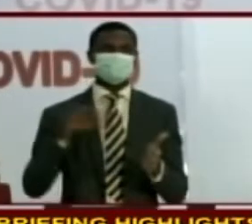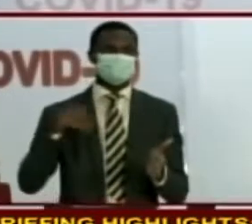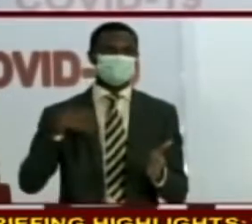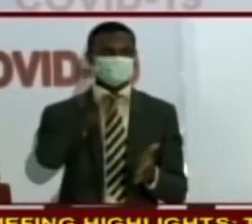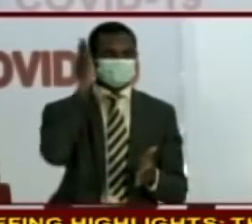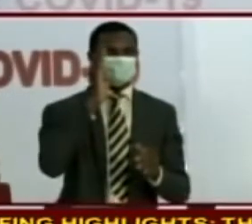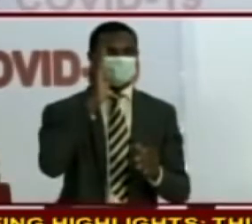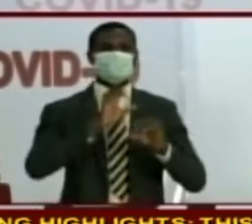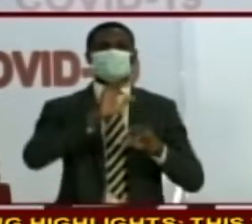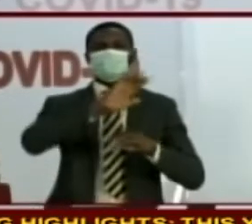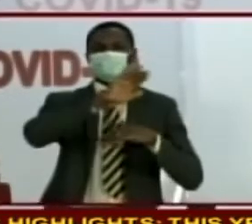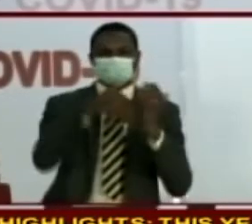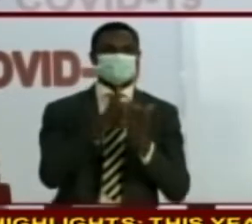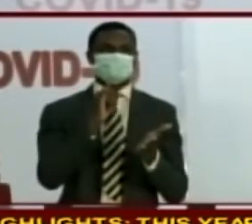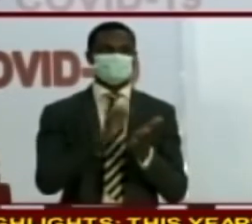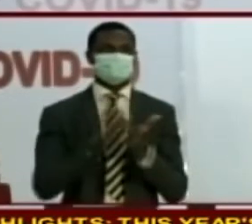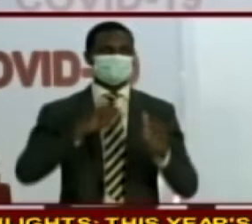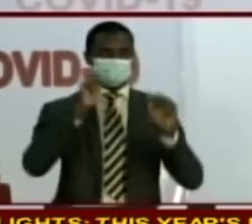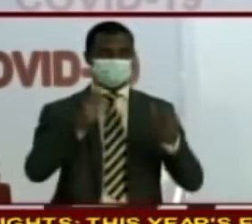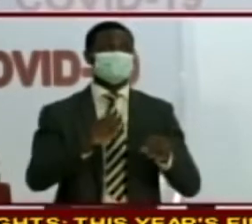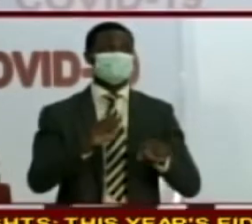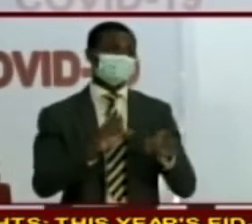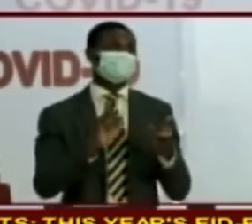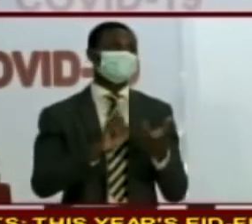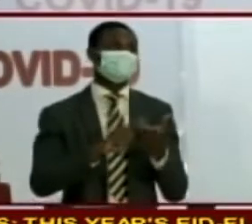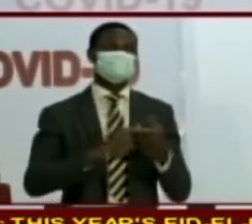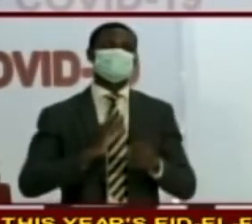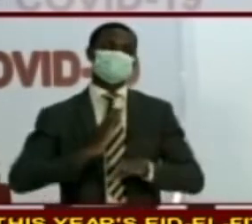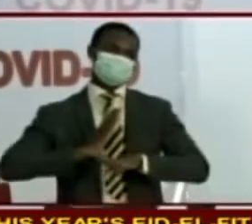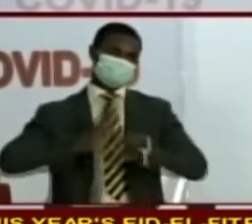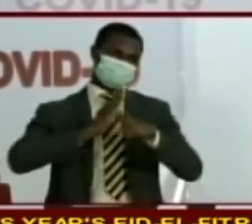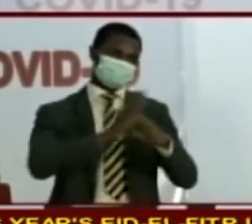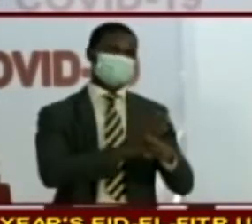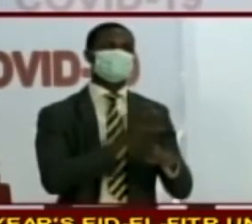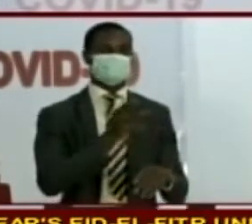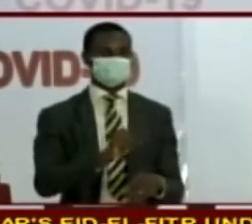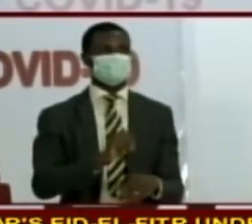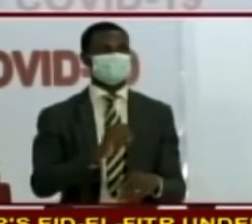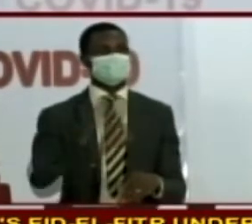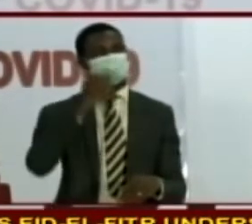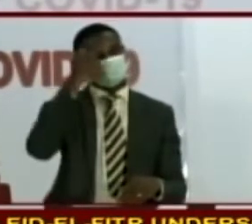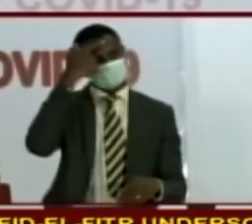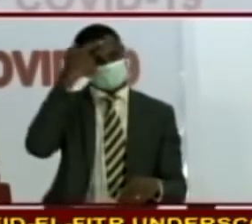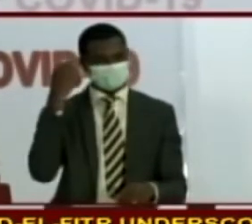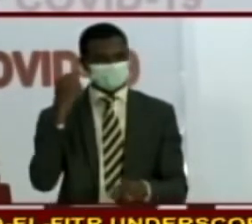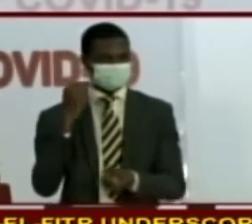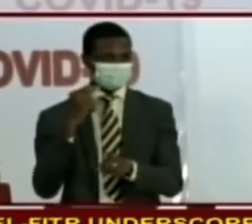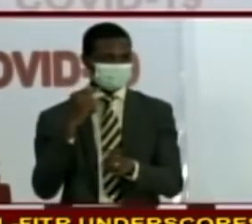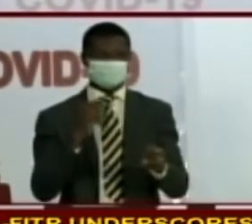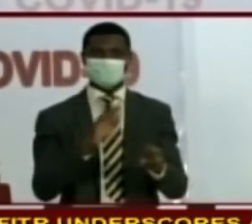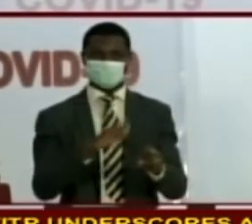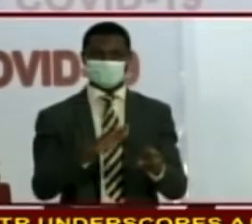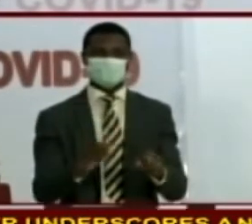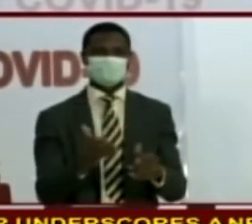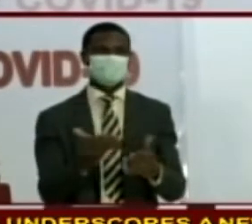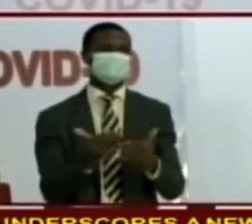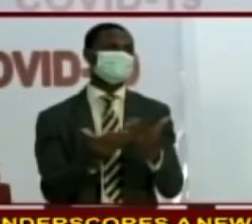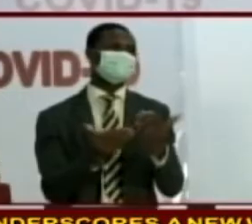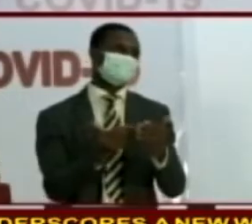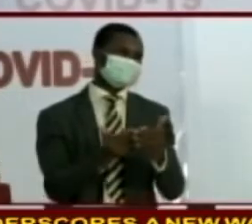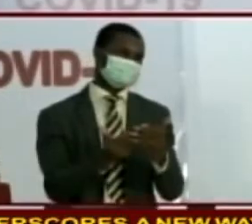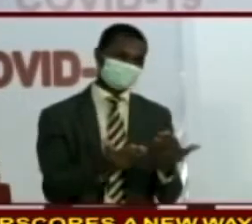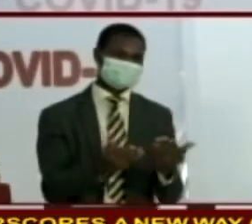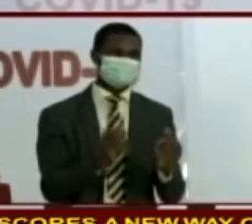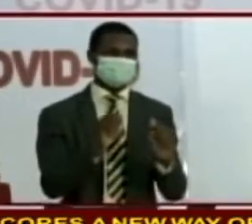everything to ensure that we secure them and protect them, because they are the ones that are likely to fall severely